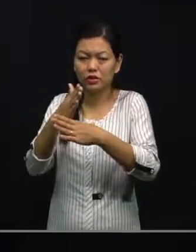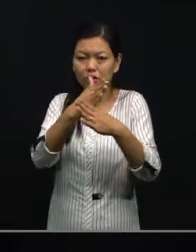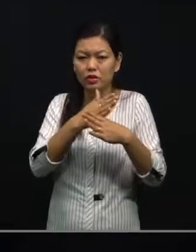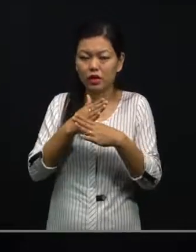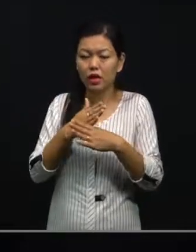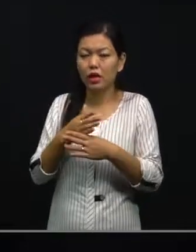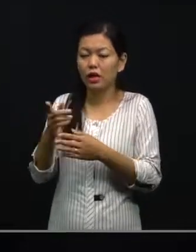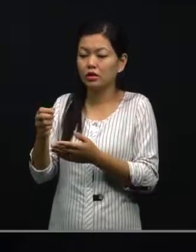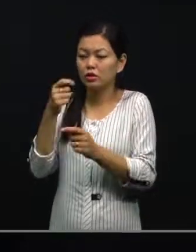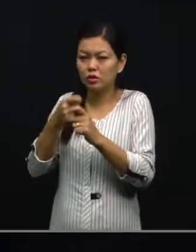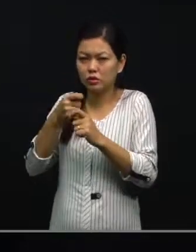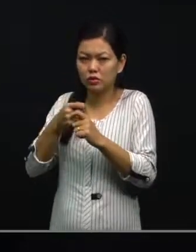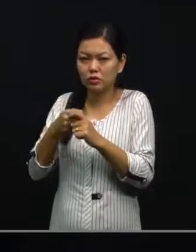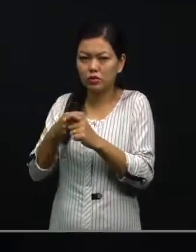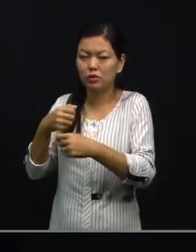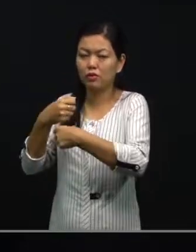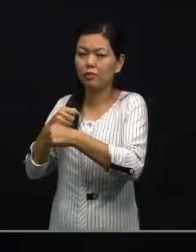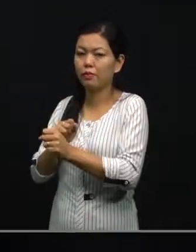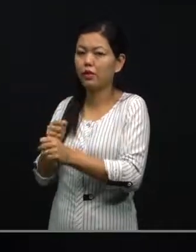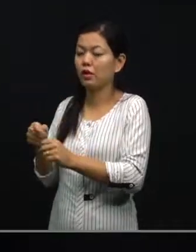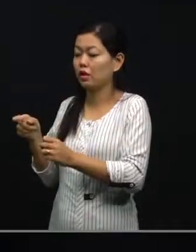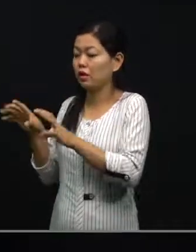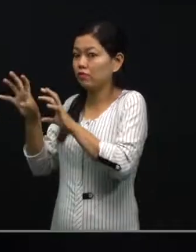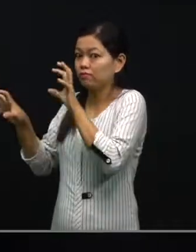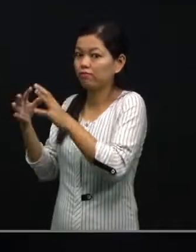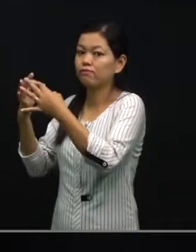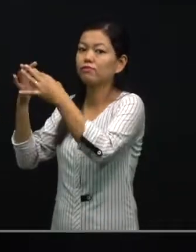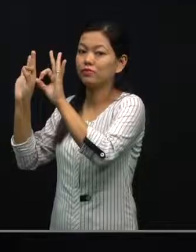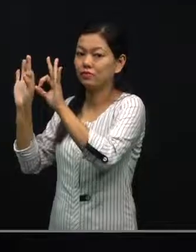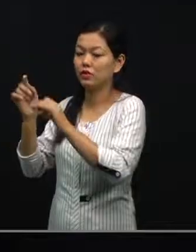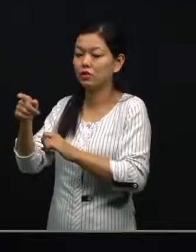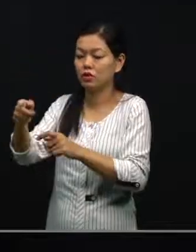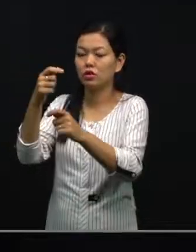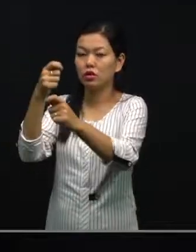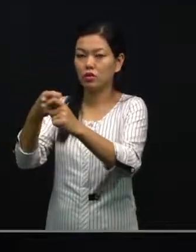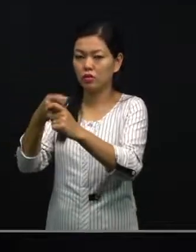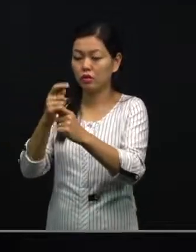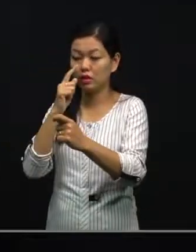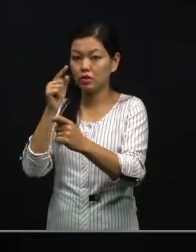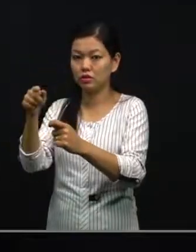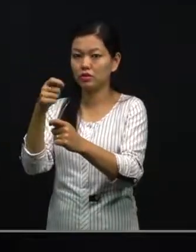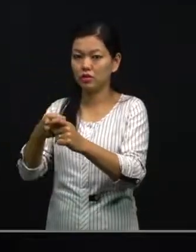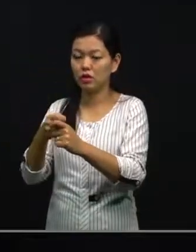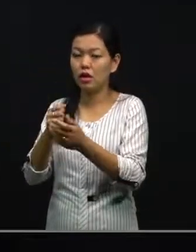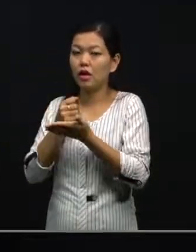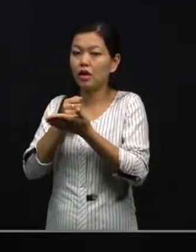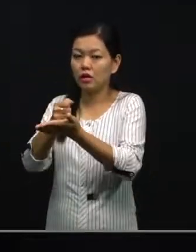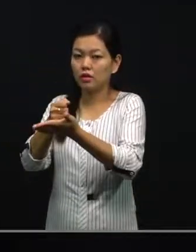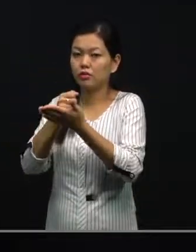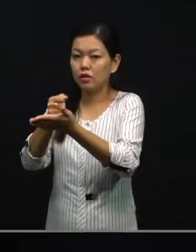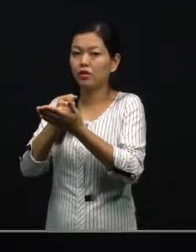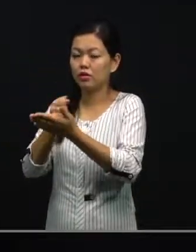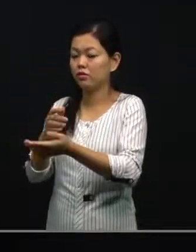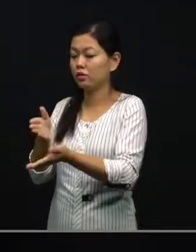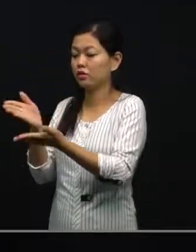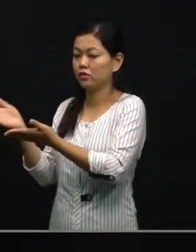she was the one who brought out the redemption, or that was how she was able to help the ghost to find peace